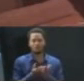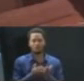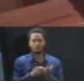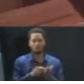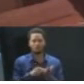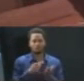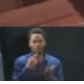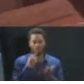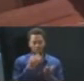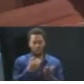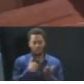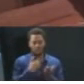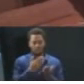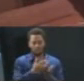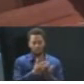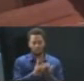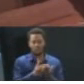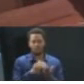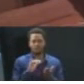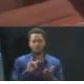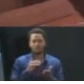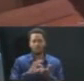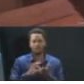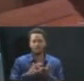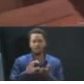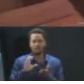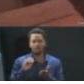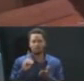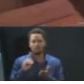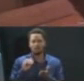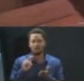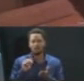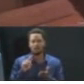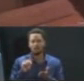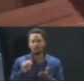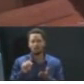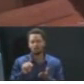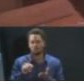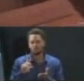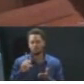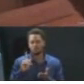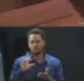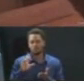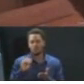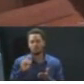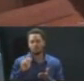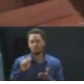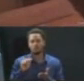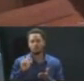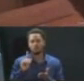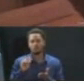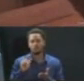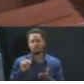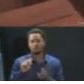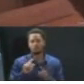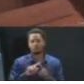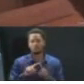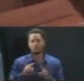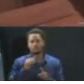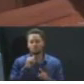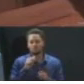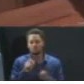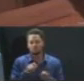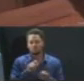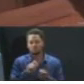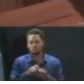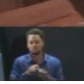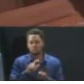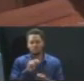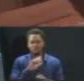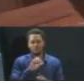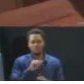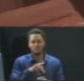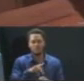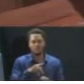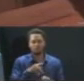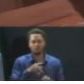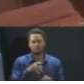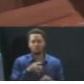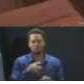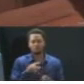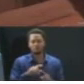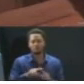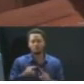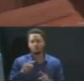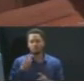test printed on the pages. Now, I'm sure it doesn't reference the TCAP specifically, but it's enough to start the anxiety building from day